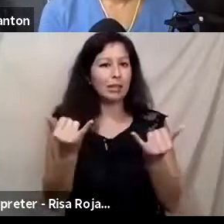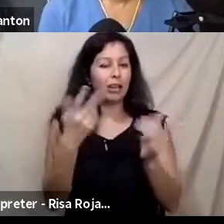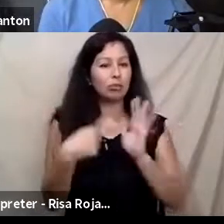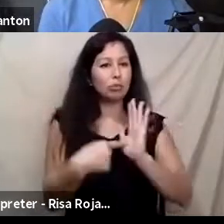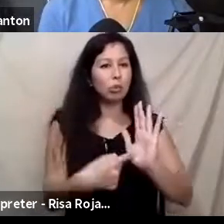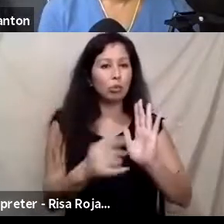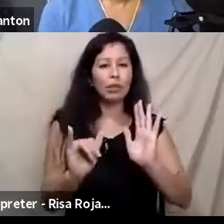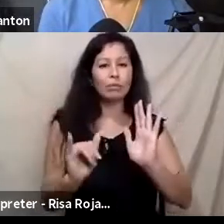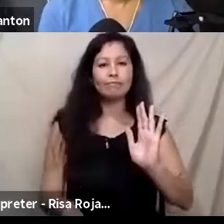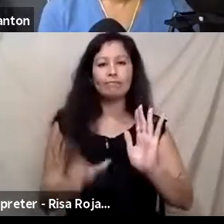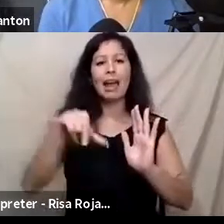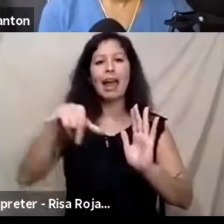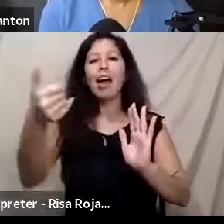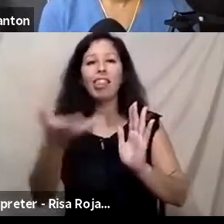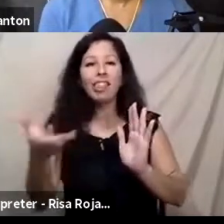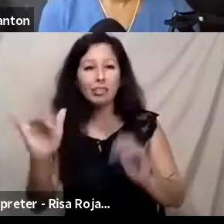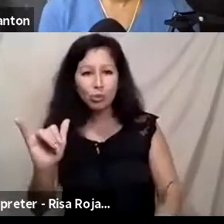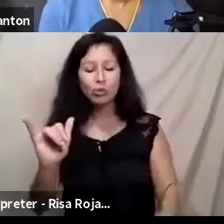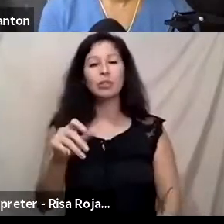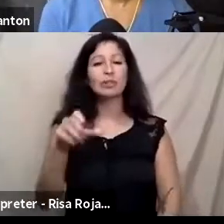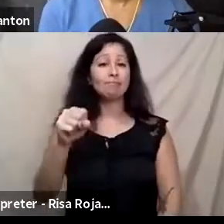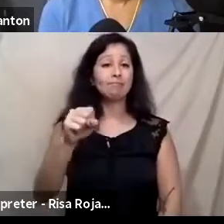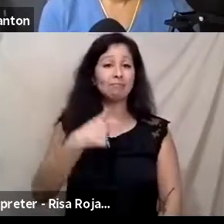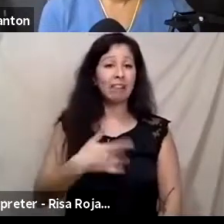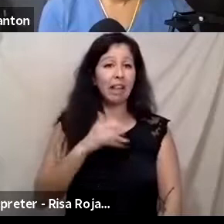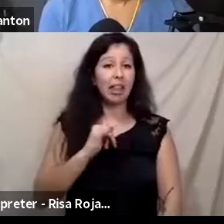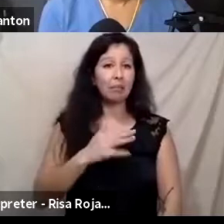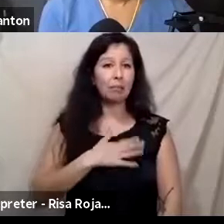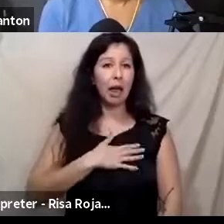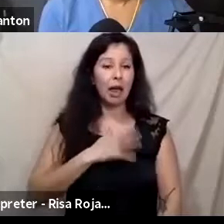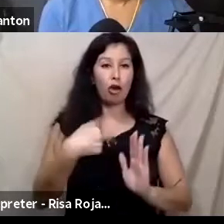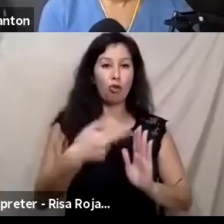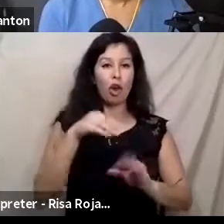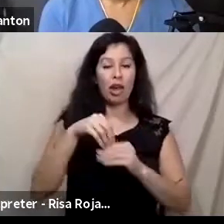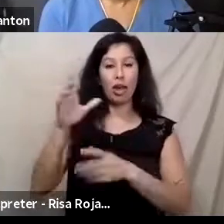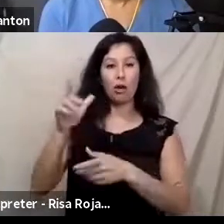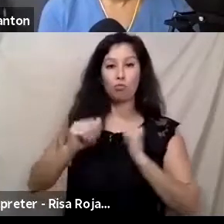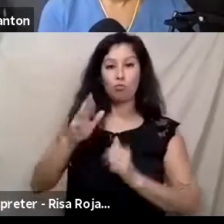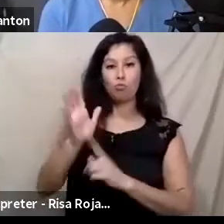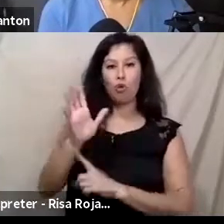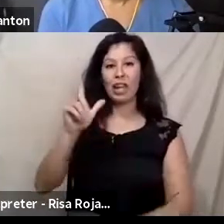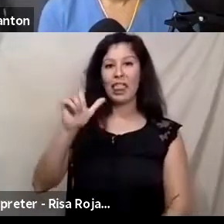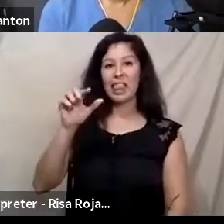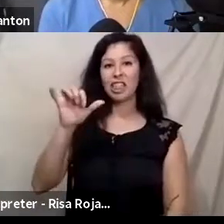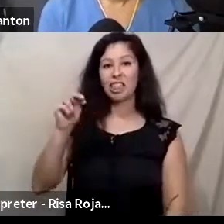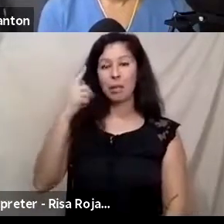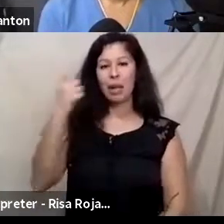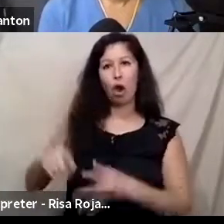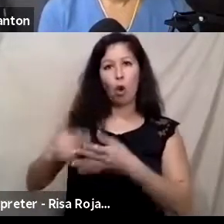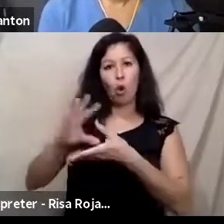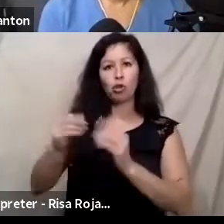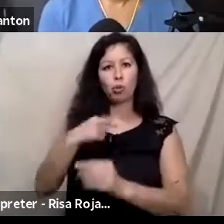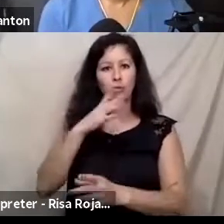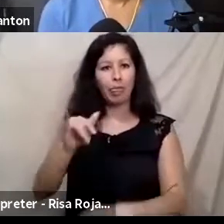show like the other stuff too. And so, I really feel like my role in Legion was great, because we, there was an origin story, and we talked